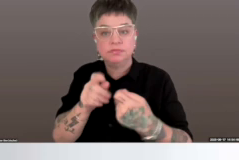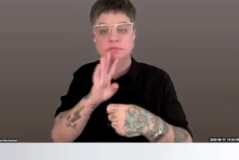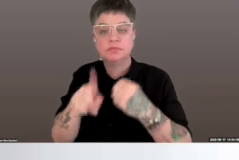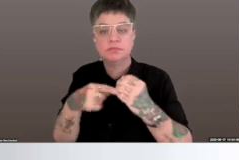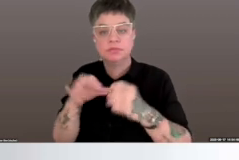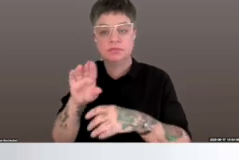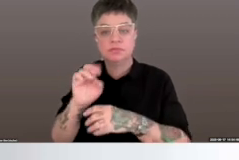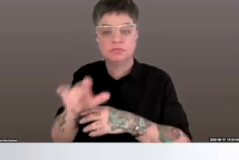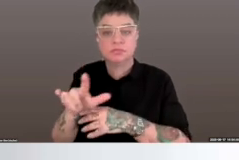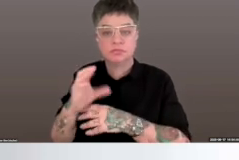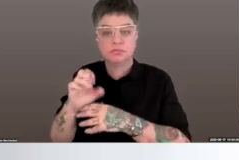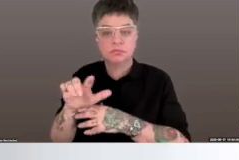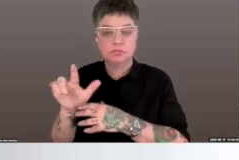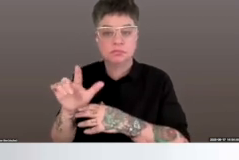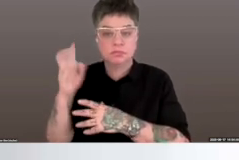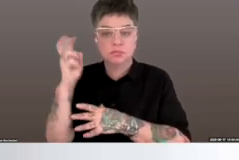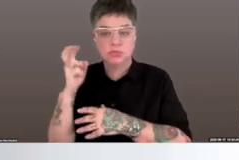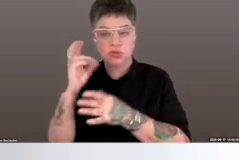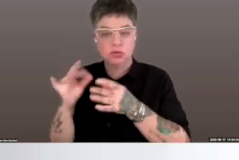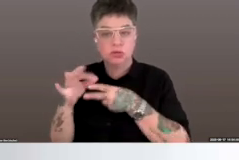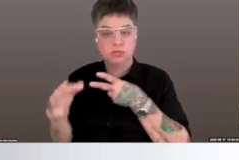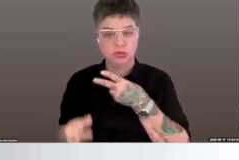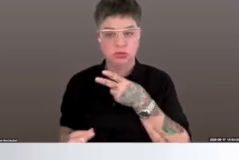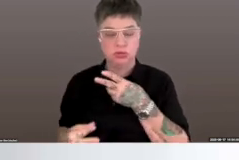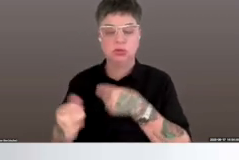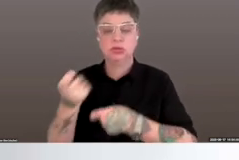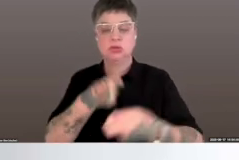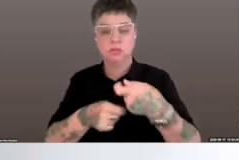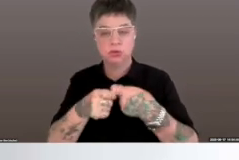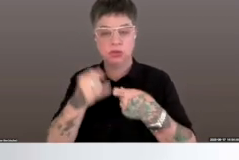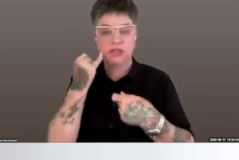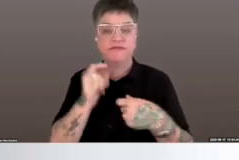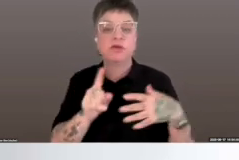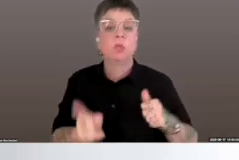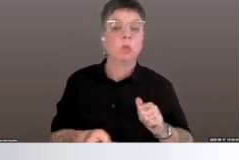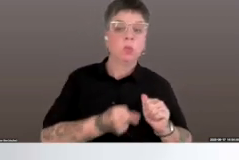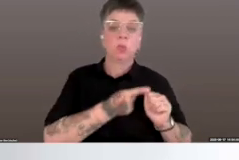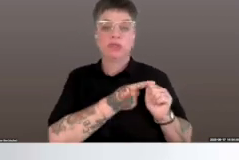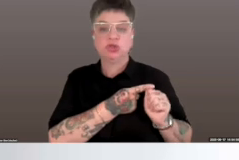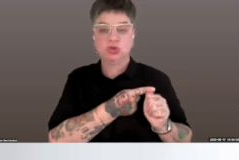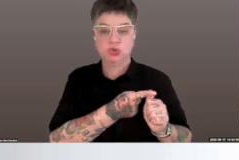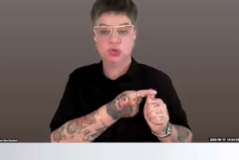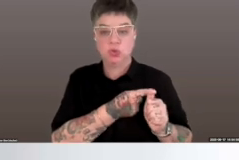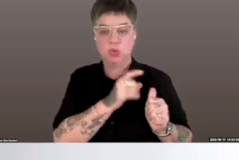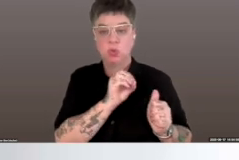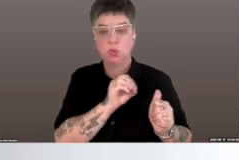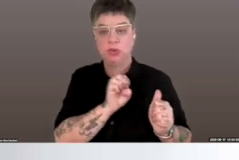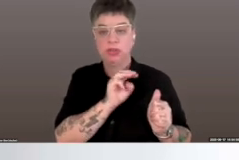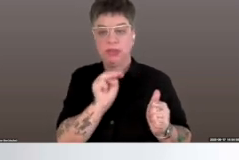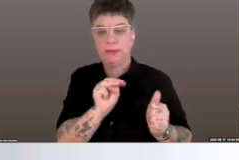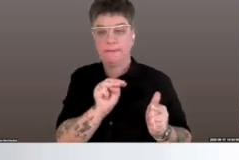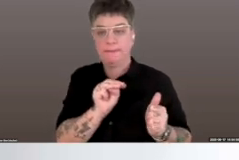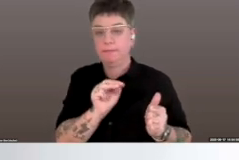cell truck options, potentially substituting if the original OEM was